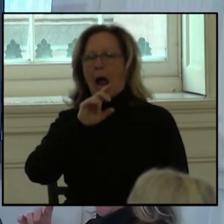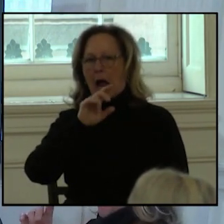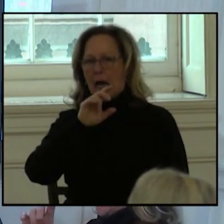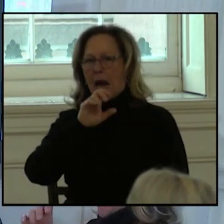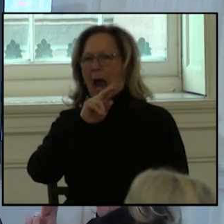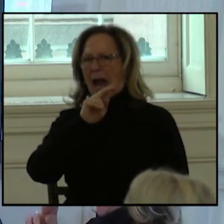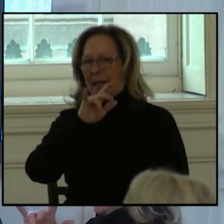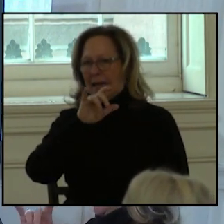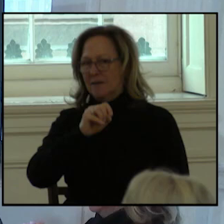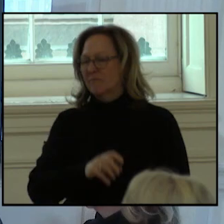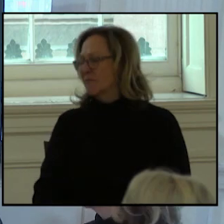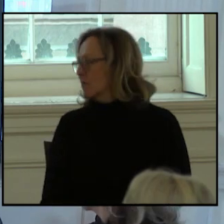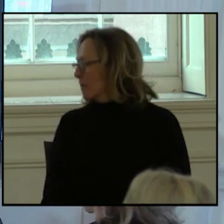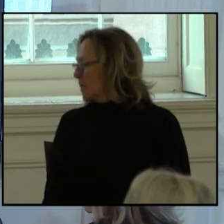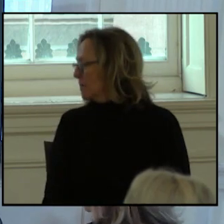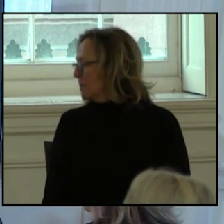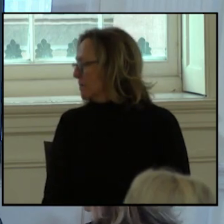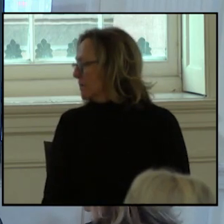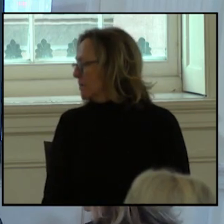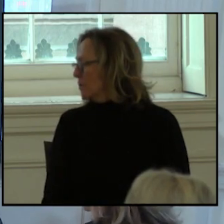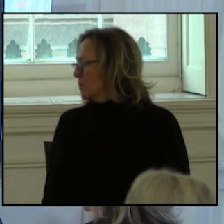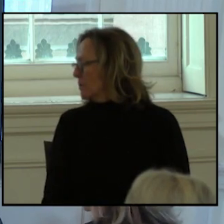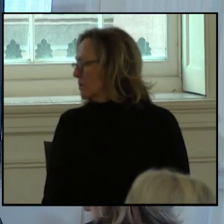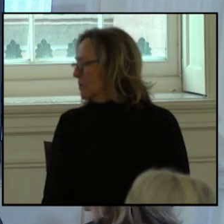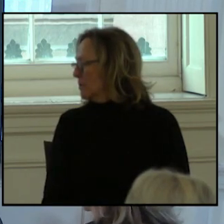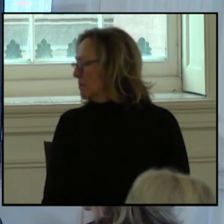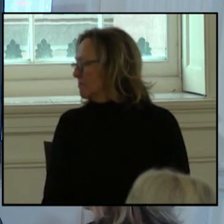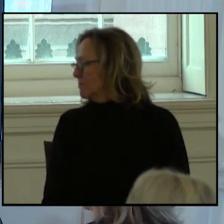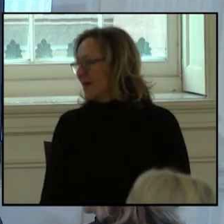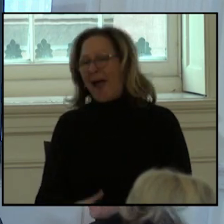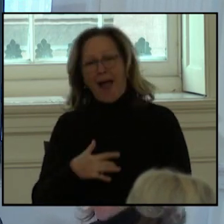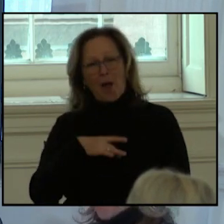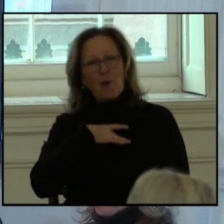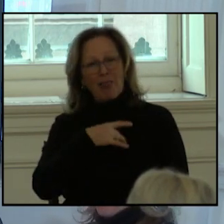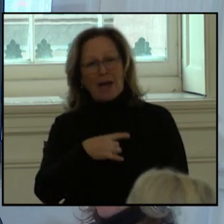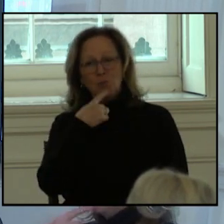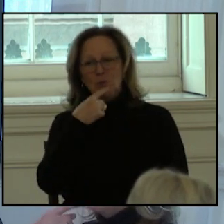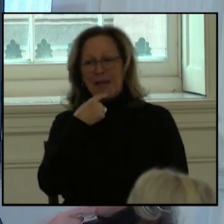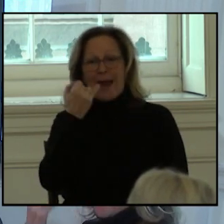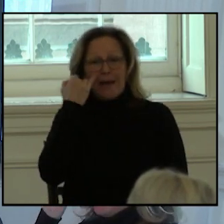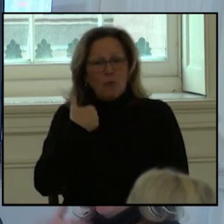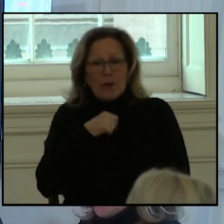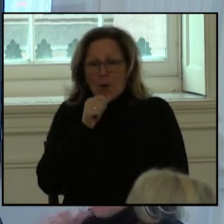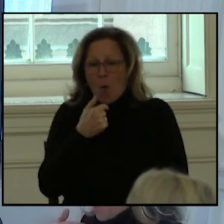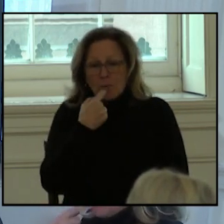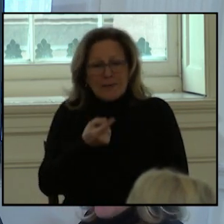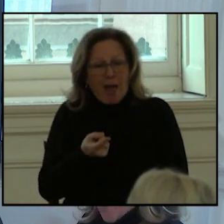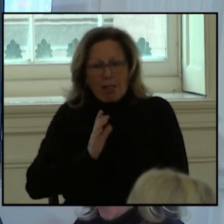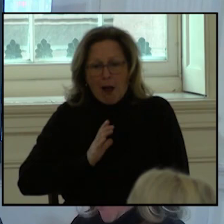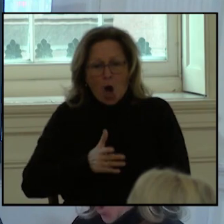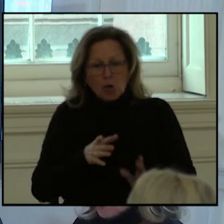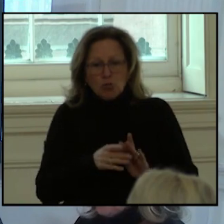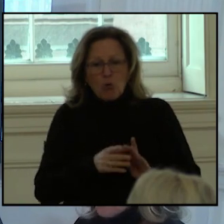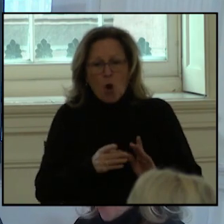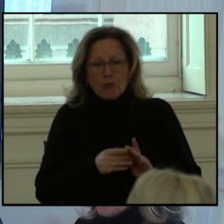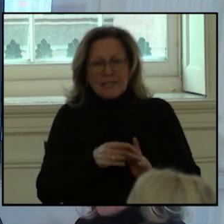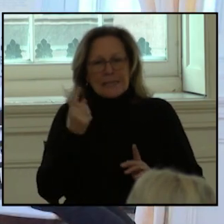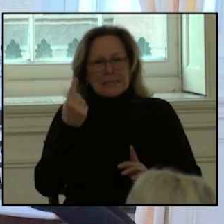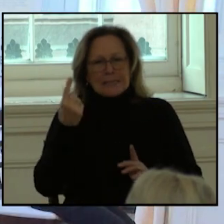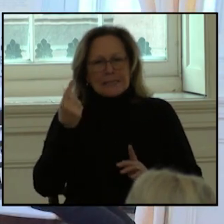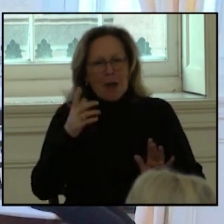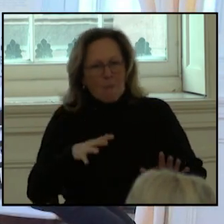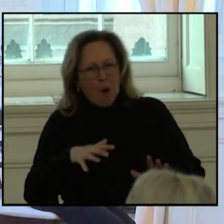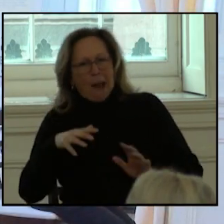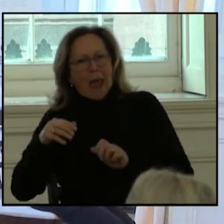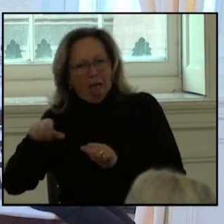I like to start with if we don't tell our stories, somebody else is going to tell them for